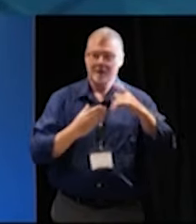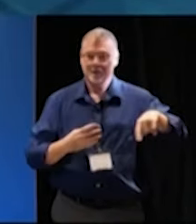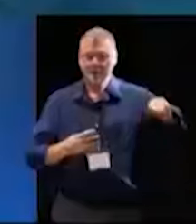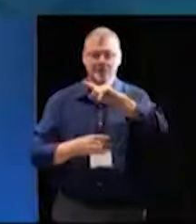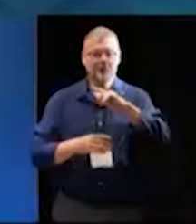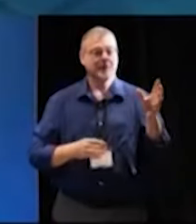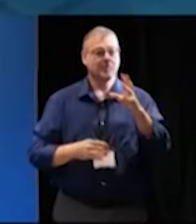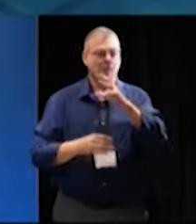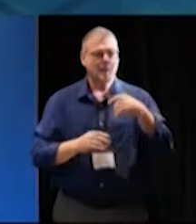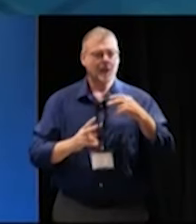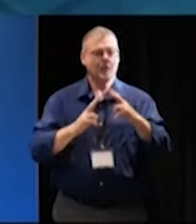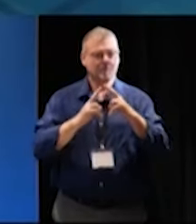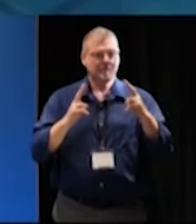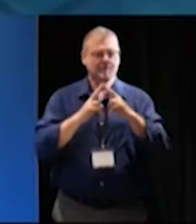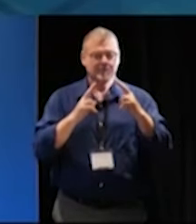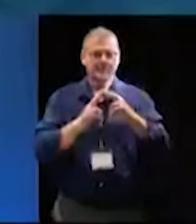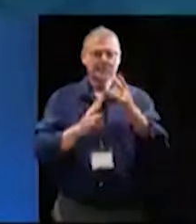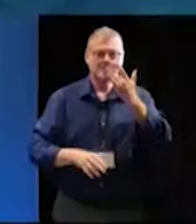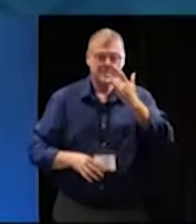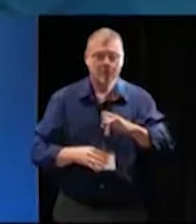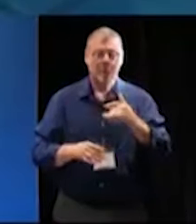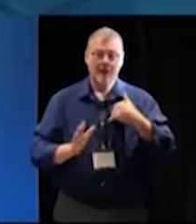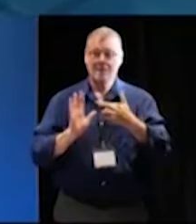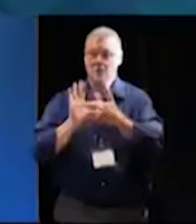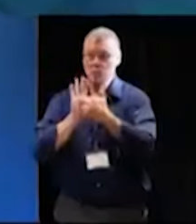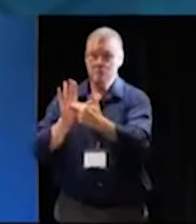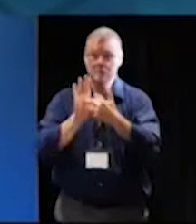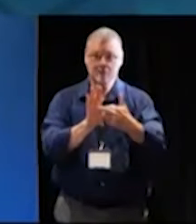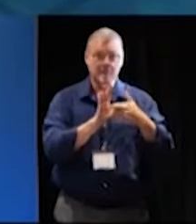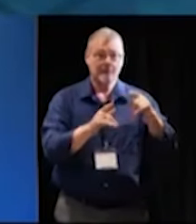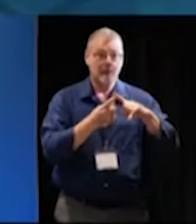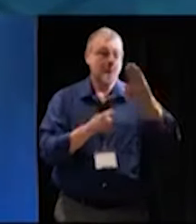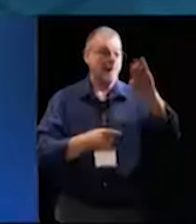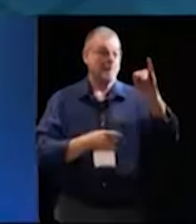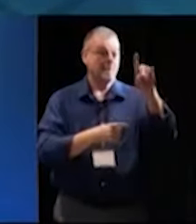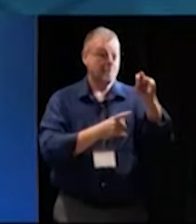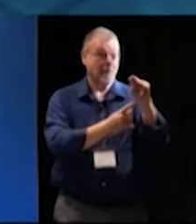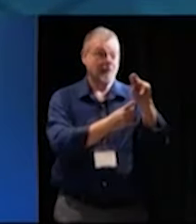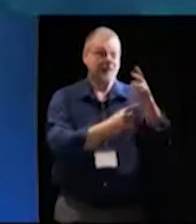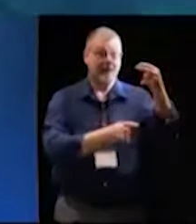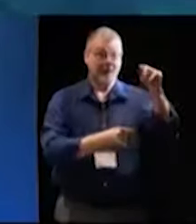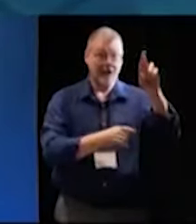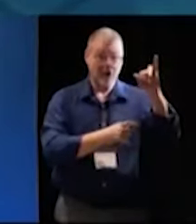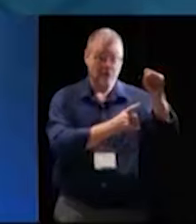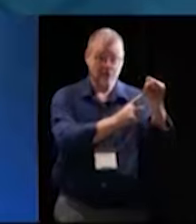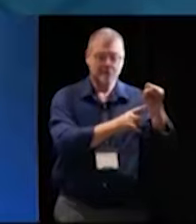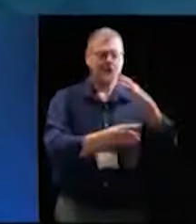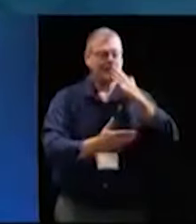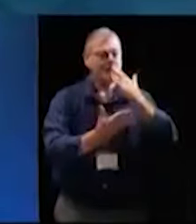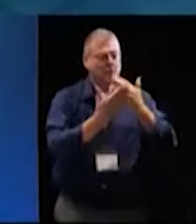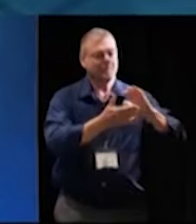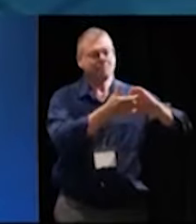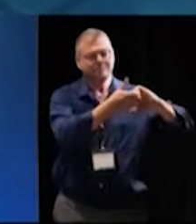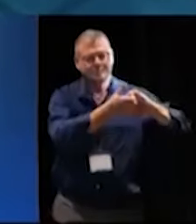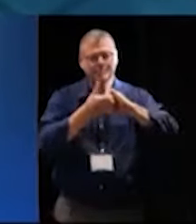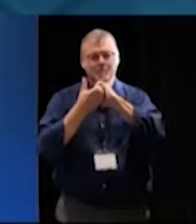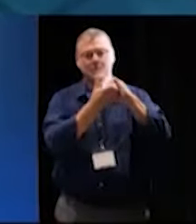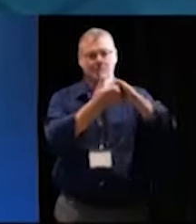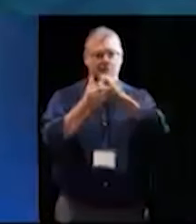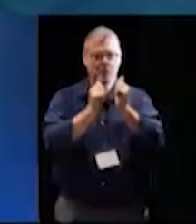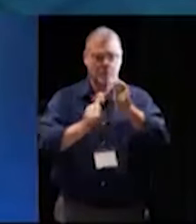are very fortunate to have representation from the Biden-Harris administration, who've been extraordinary partners of ours as